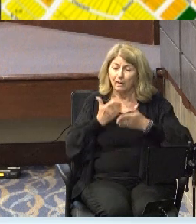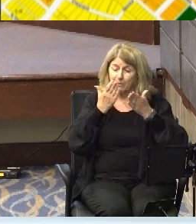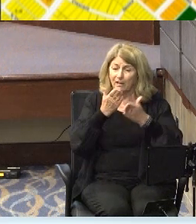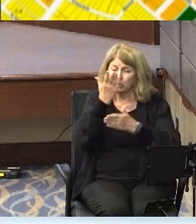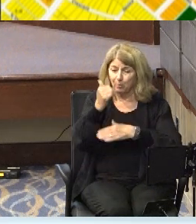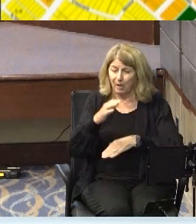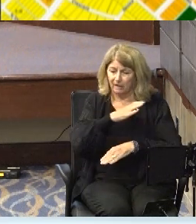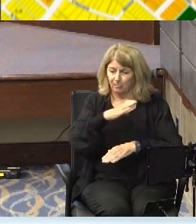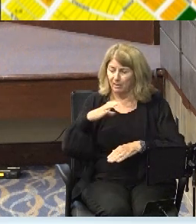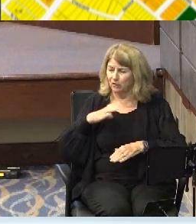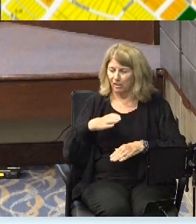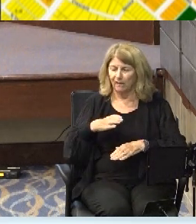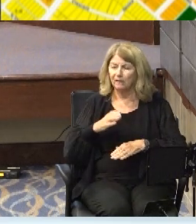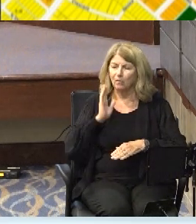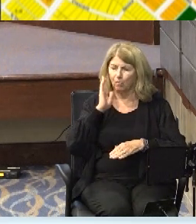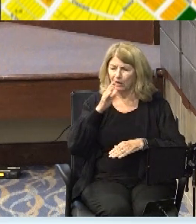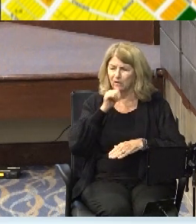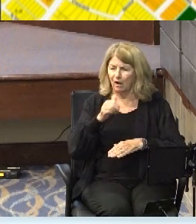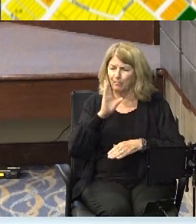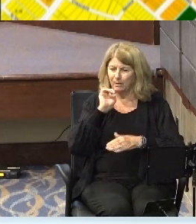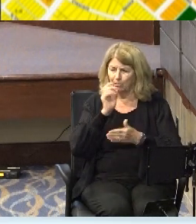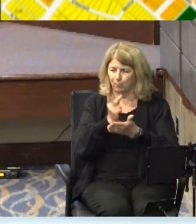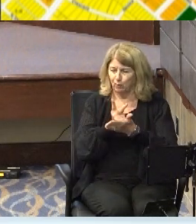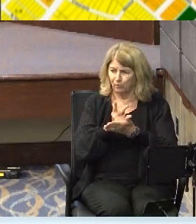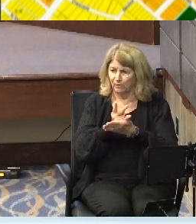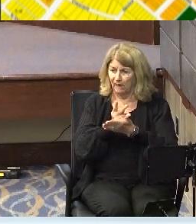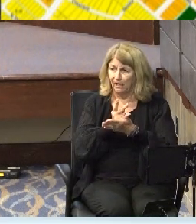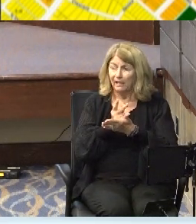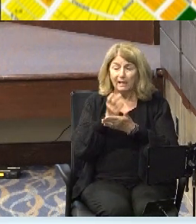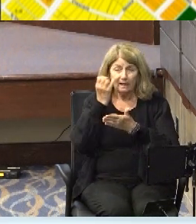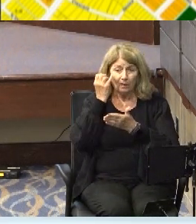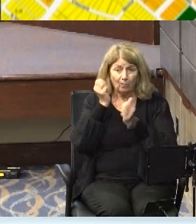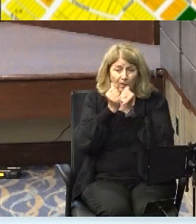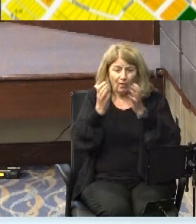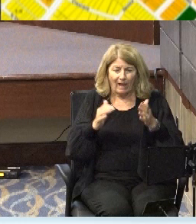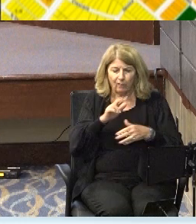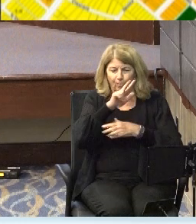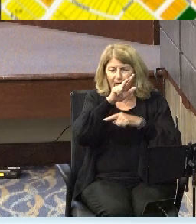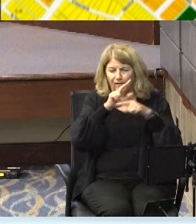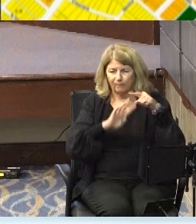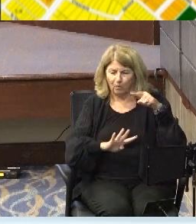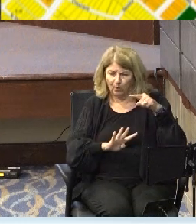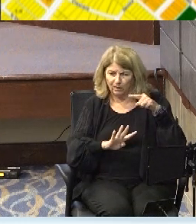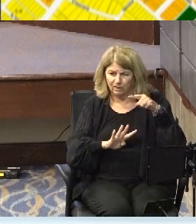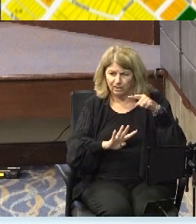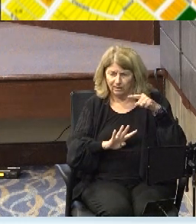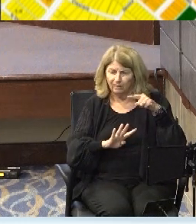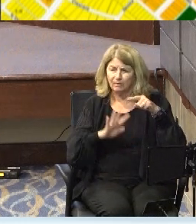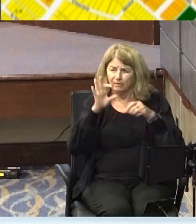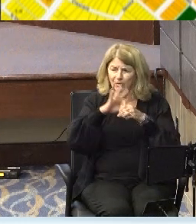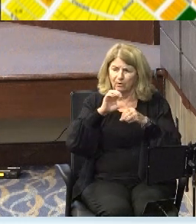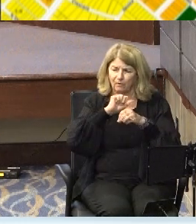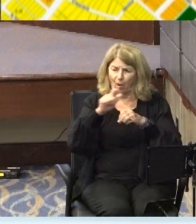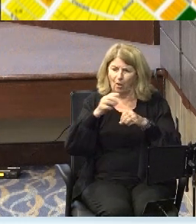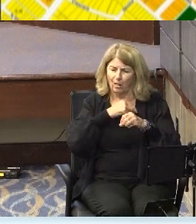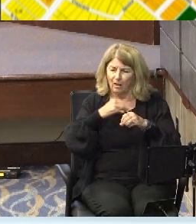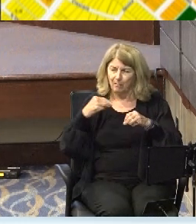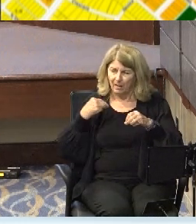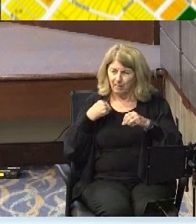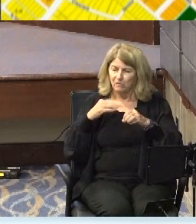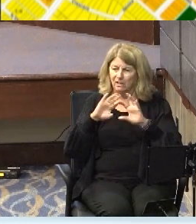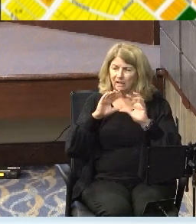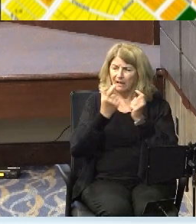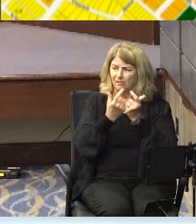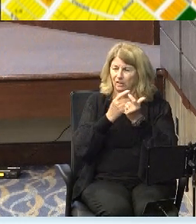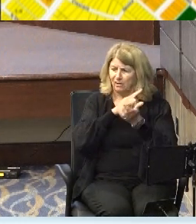it shall not be approved except for a three-fourths vote of all members of council. In this case, the Plan Commission did not